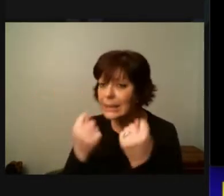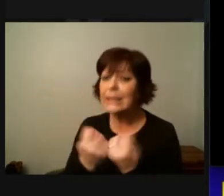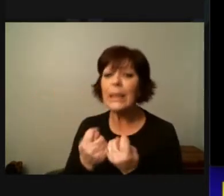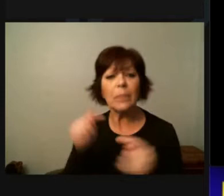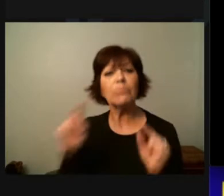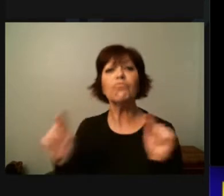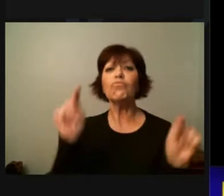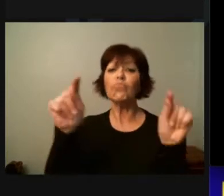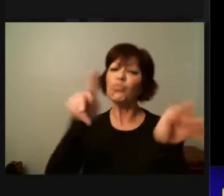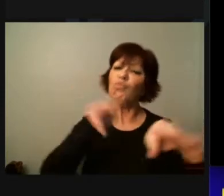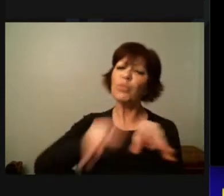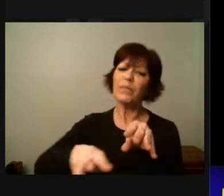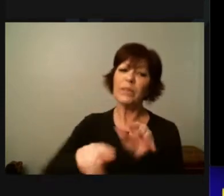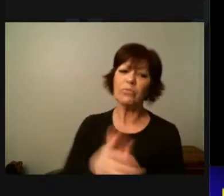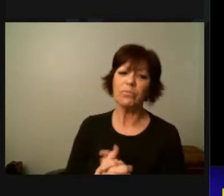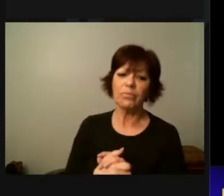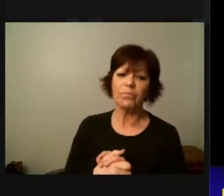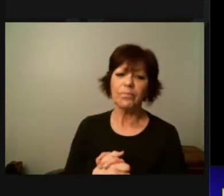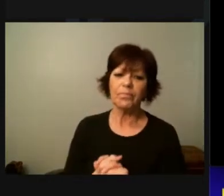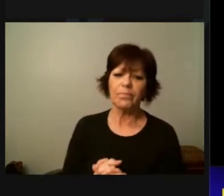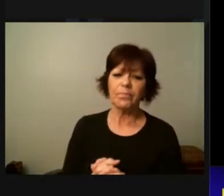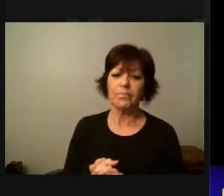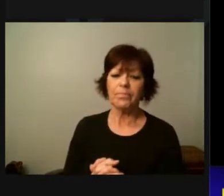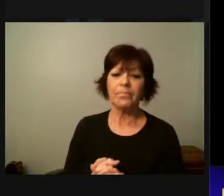teams. And